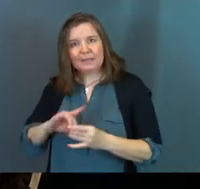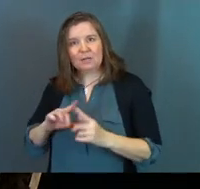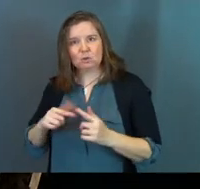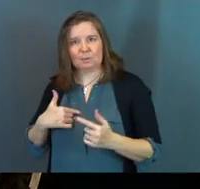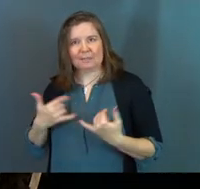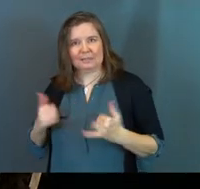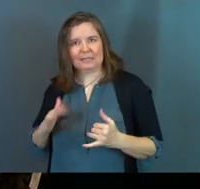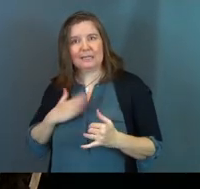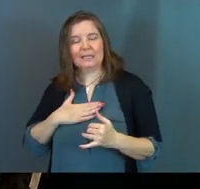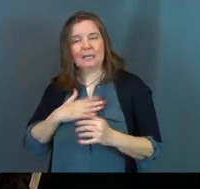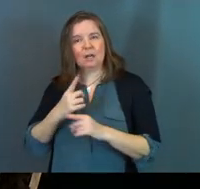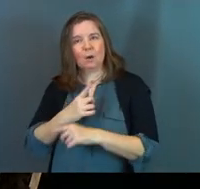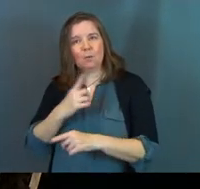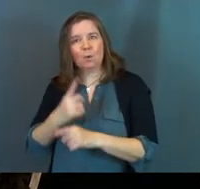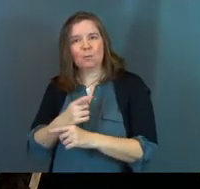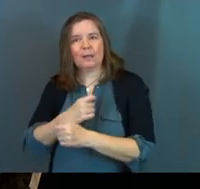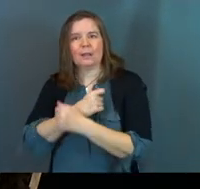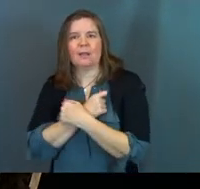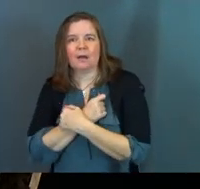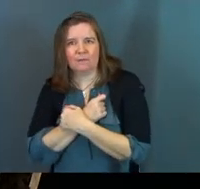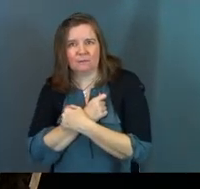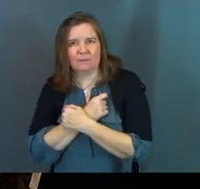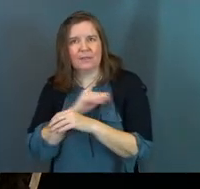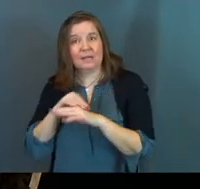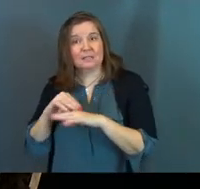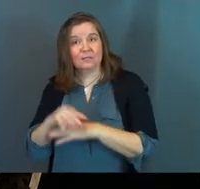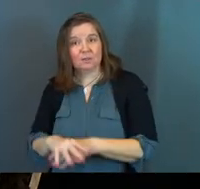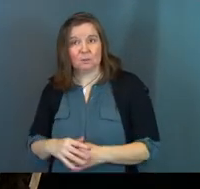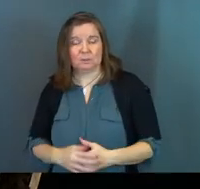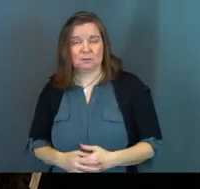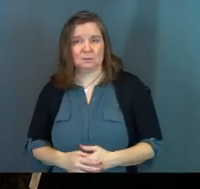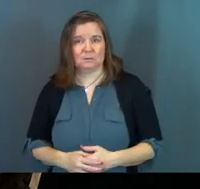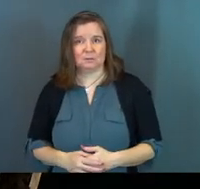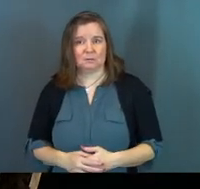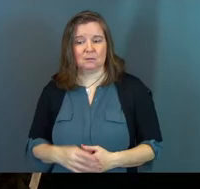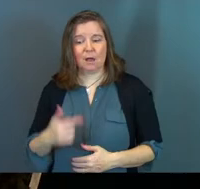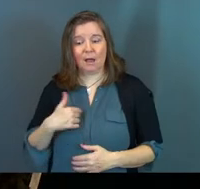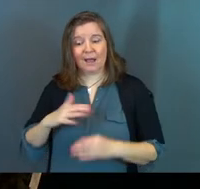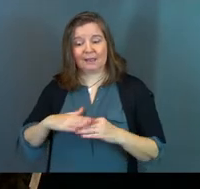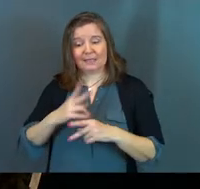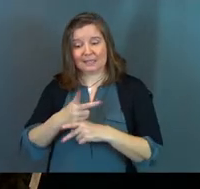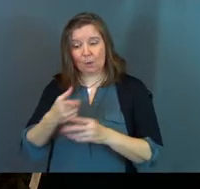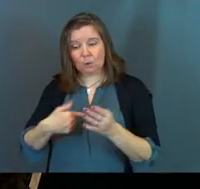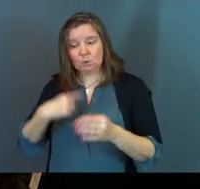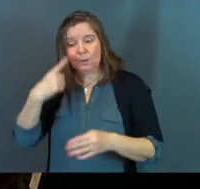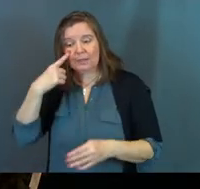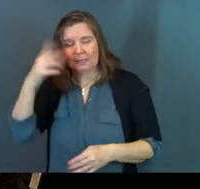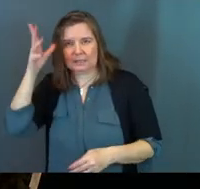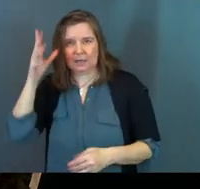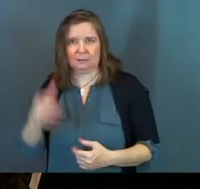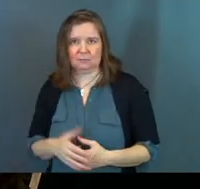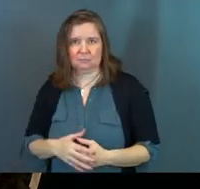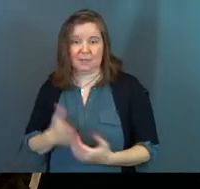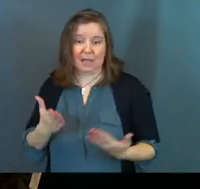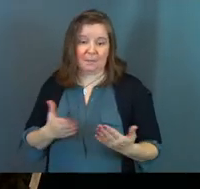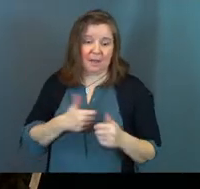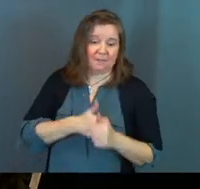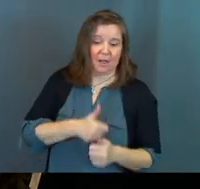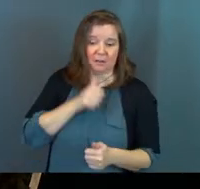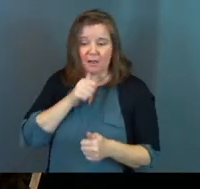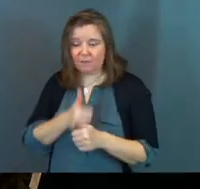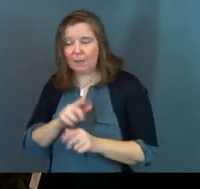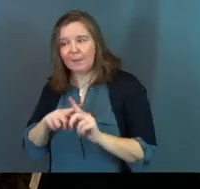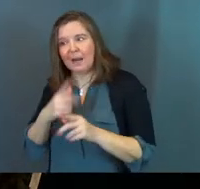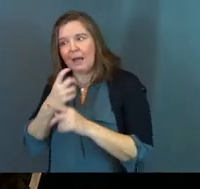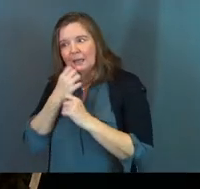to me in appropriate love. That's influence. I at least care what you think, Dad. I at least care